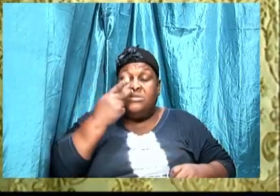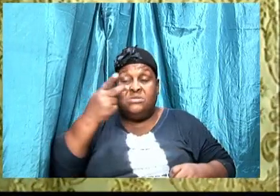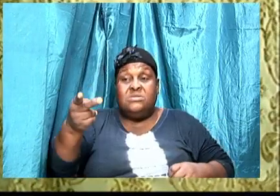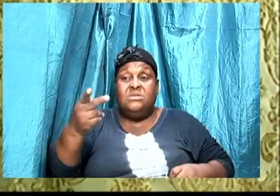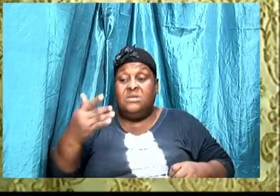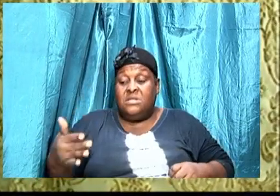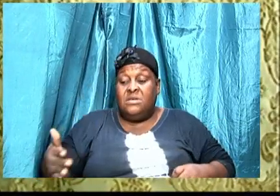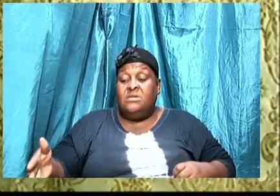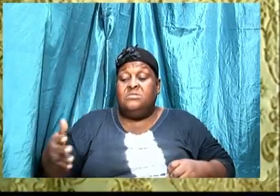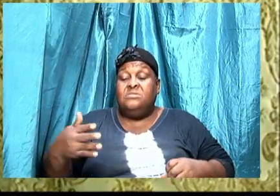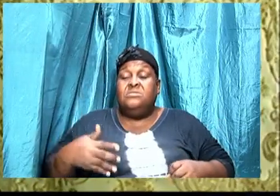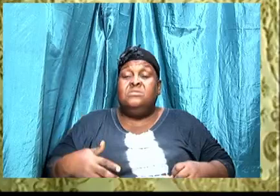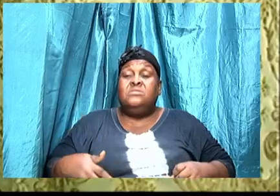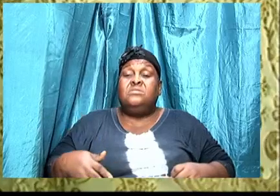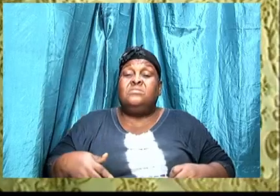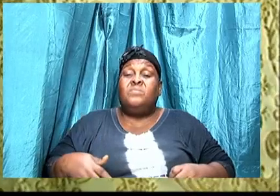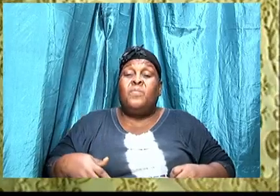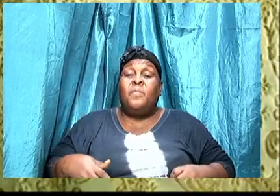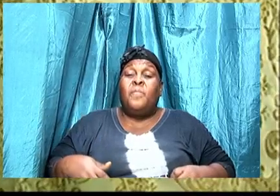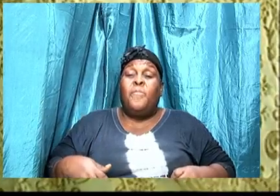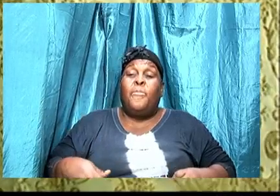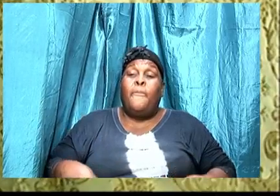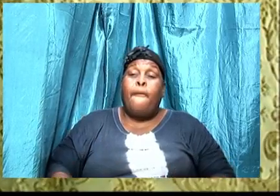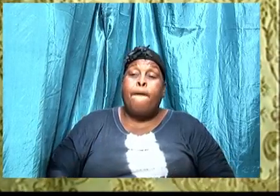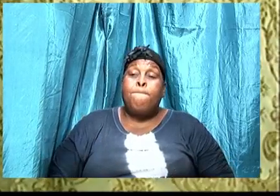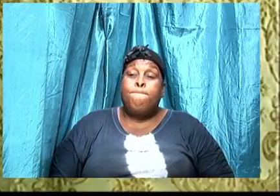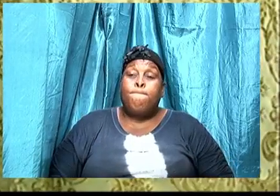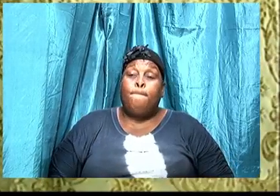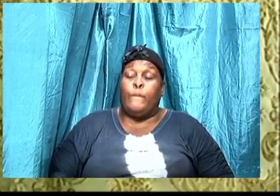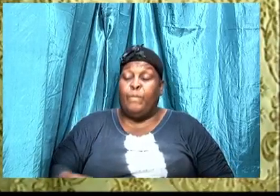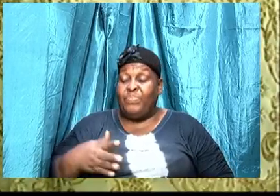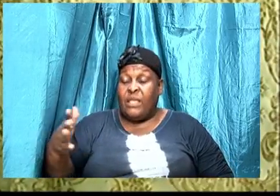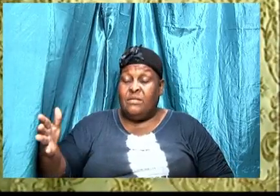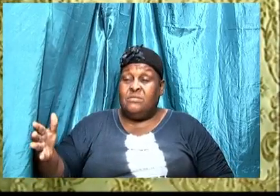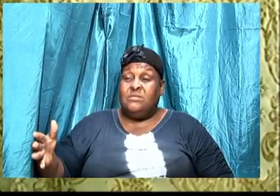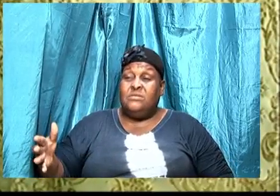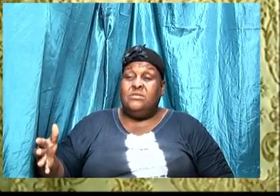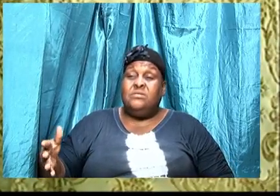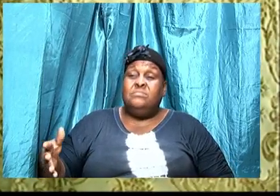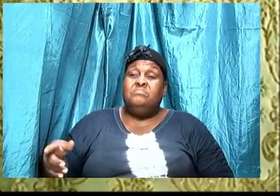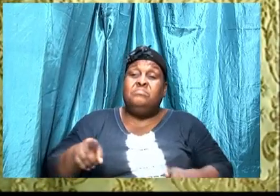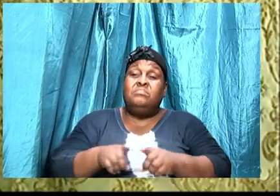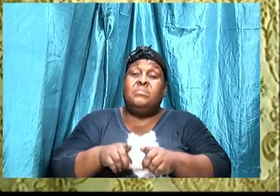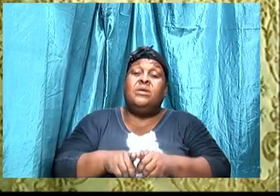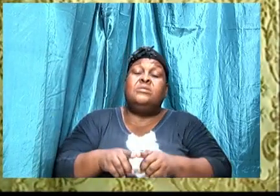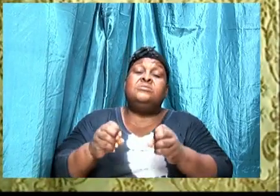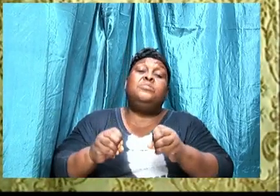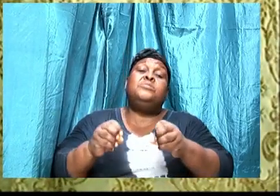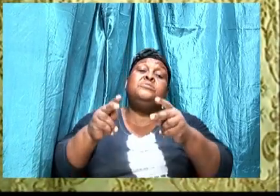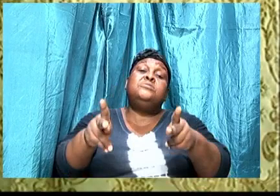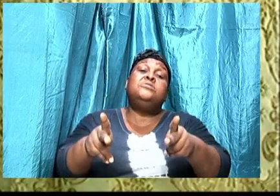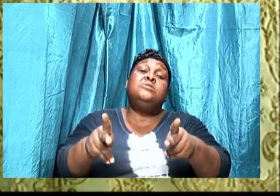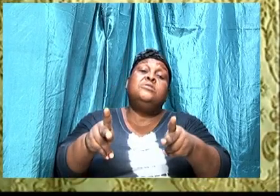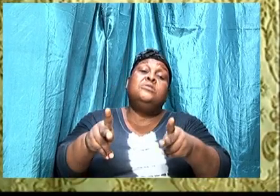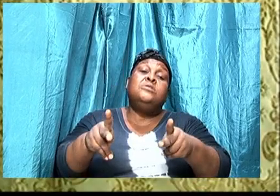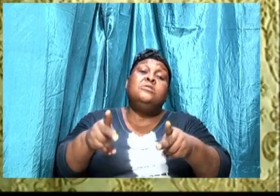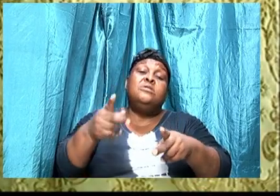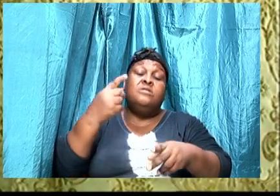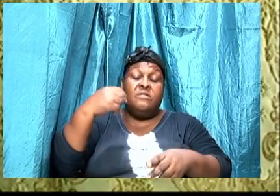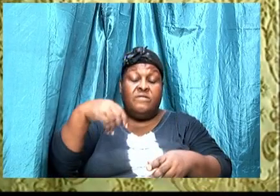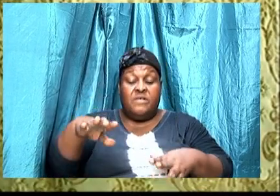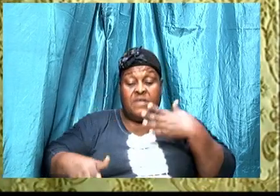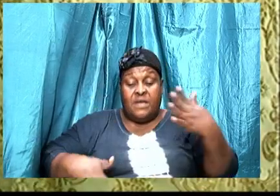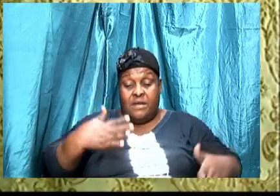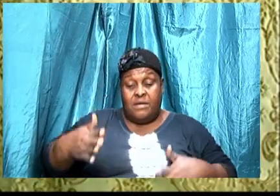and these things as opportunity for the glory